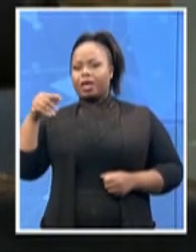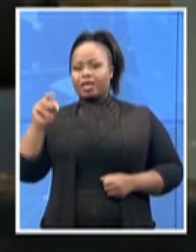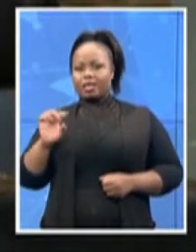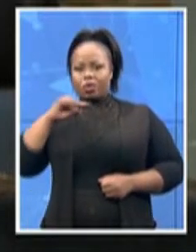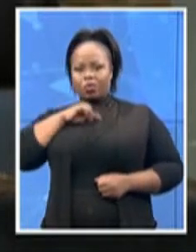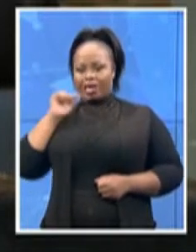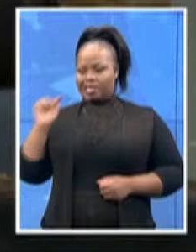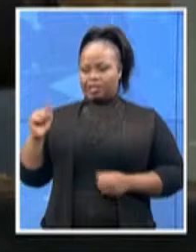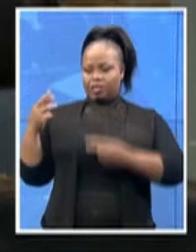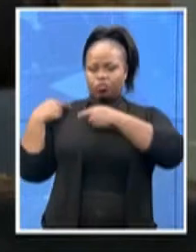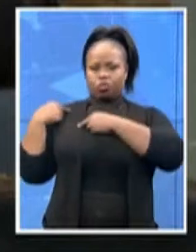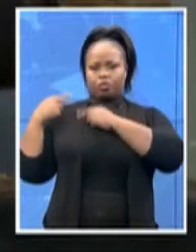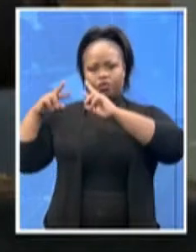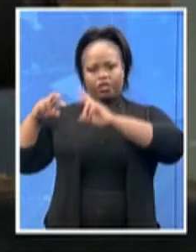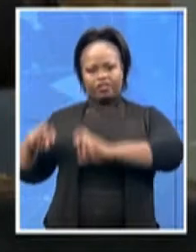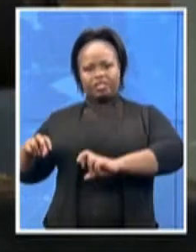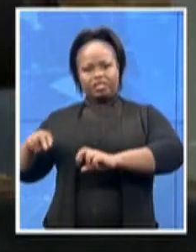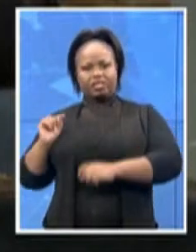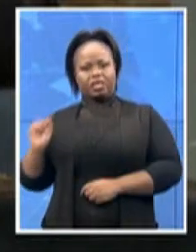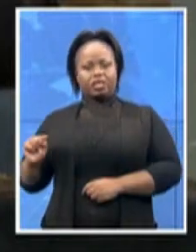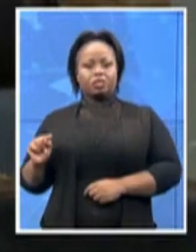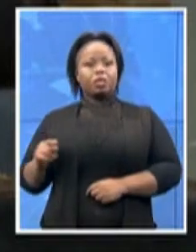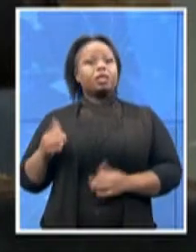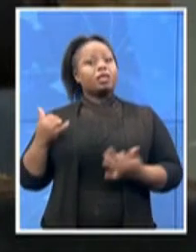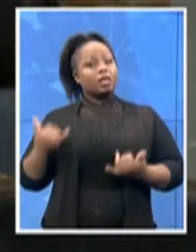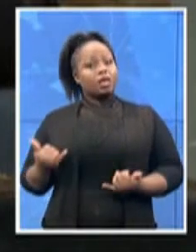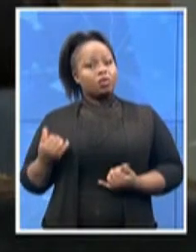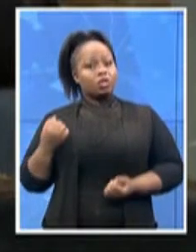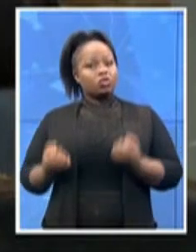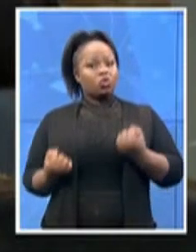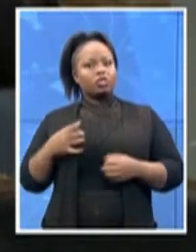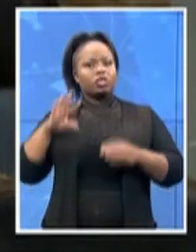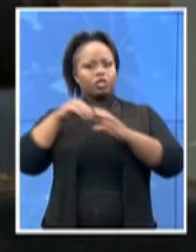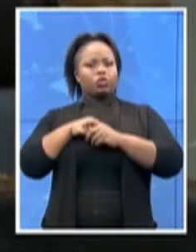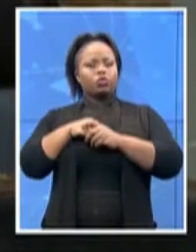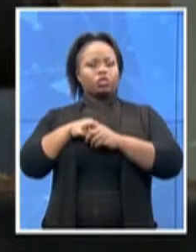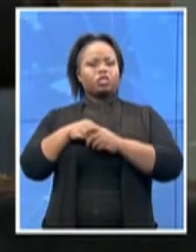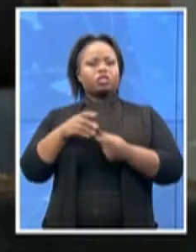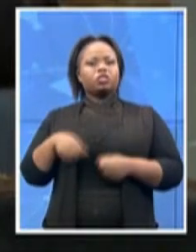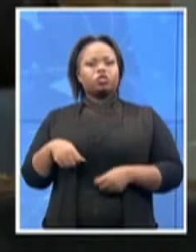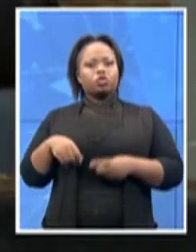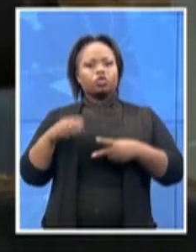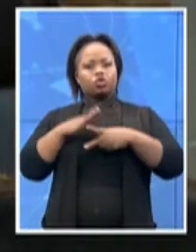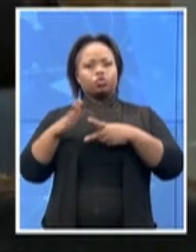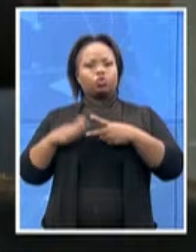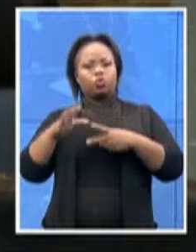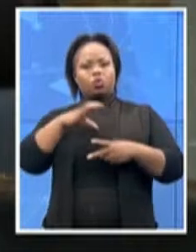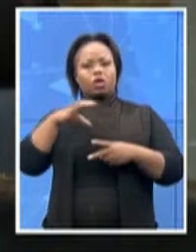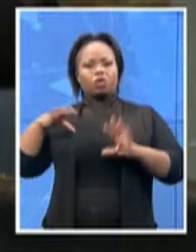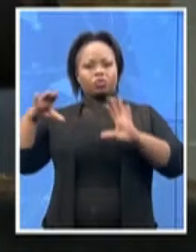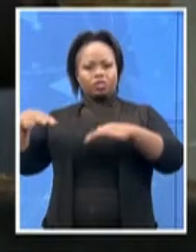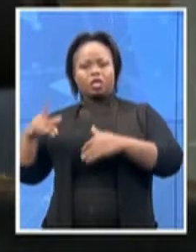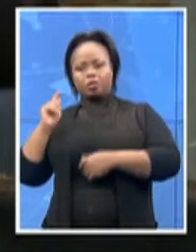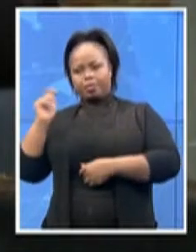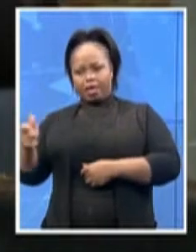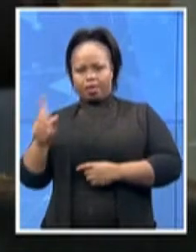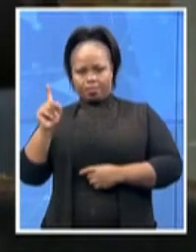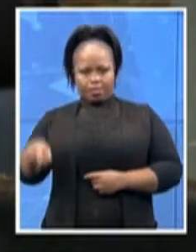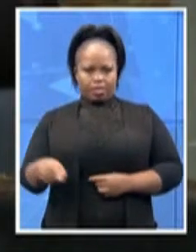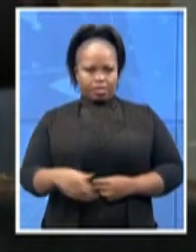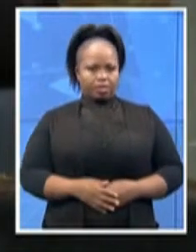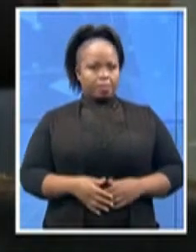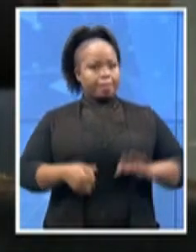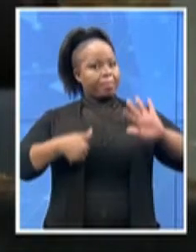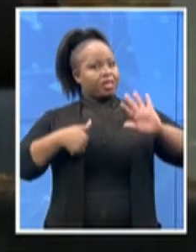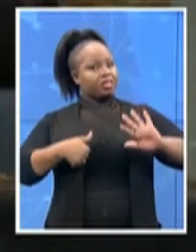court, including costs of 2 counsel. 6. No order as to costs is made in respect